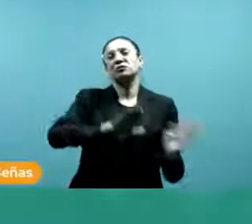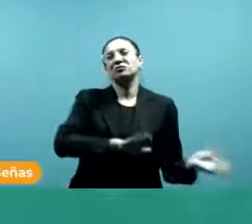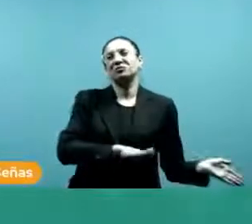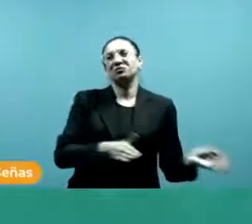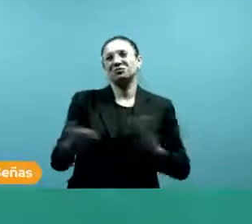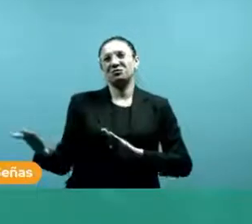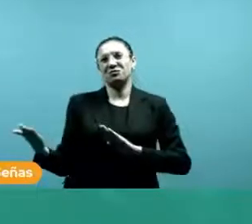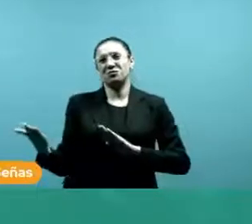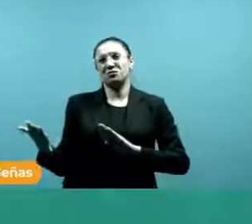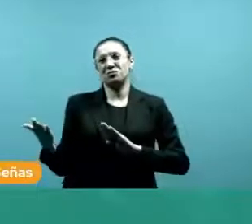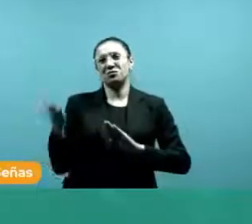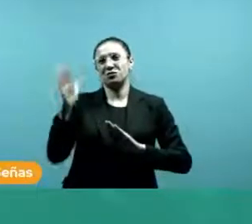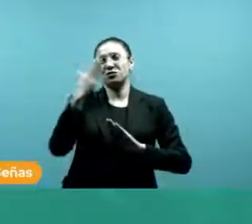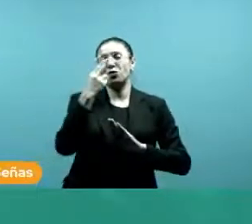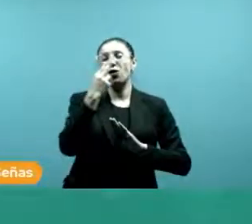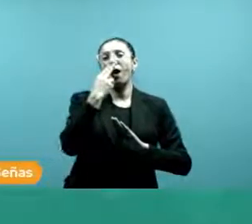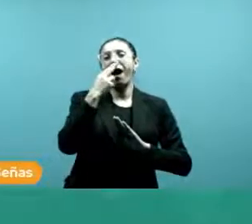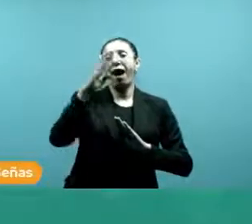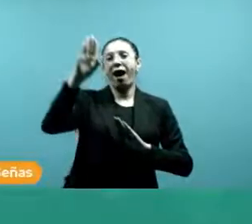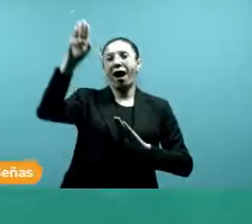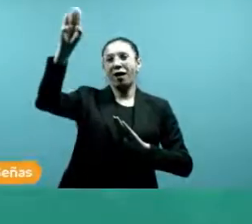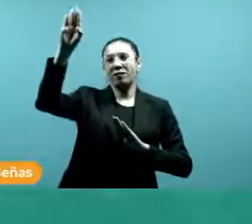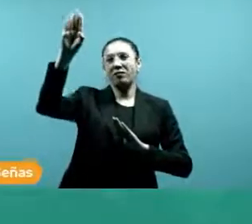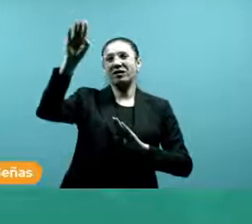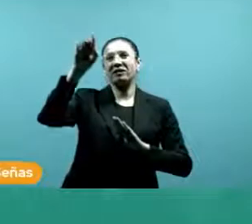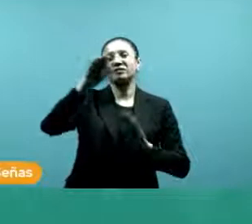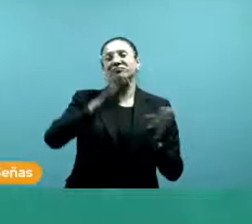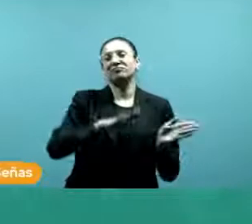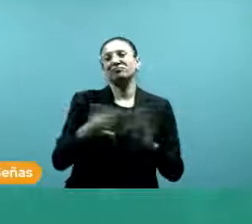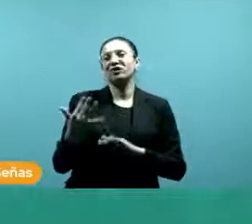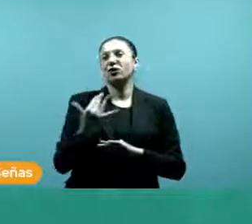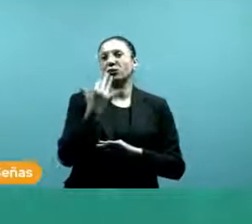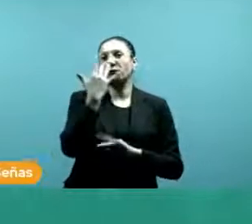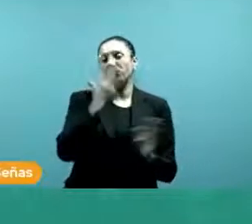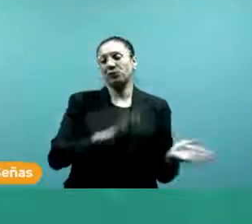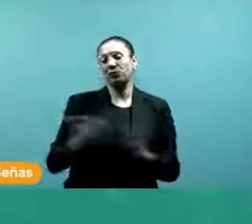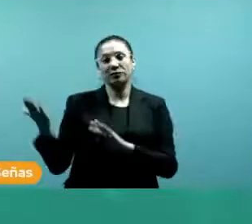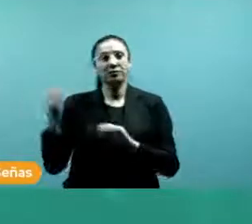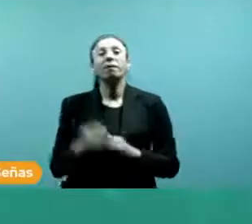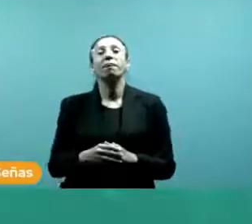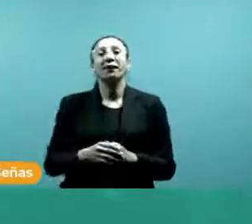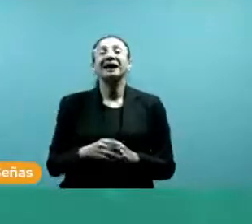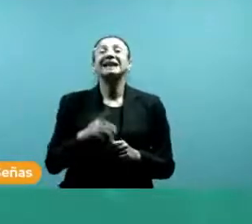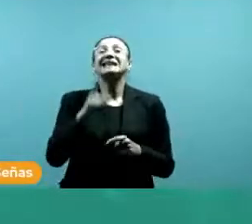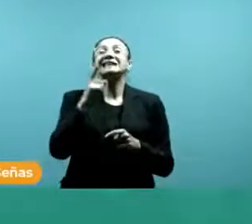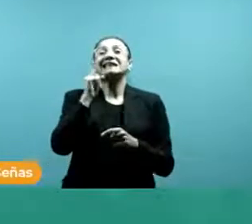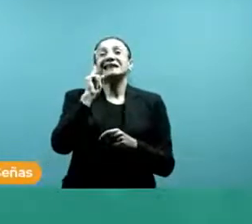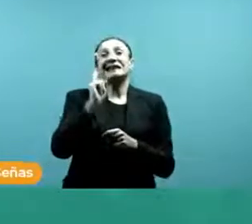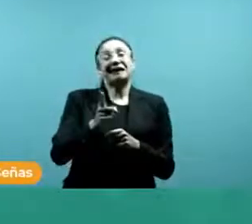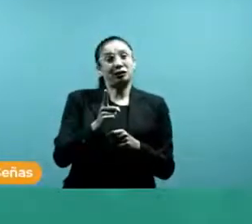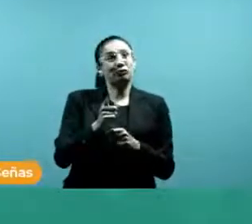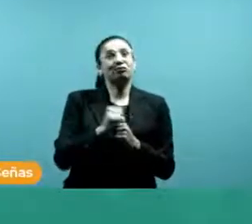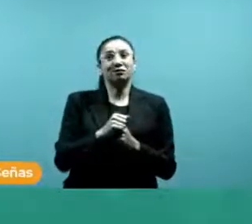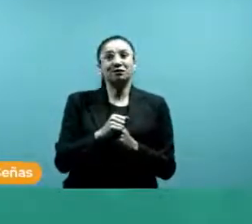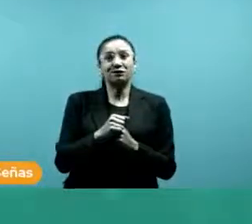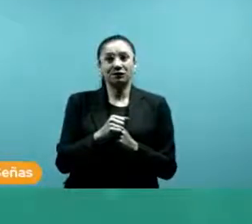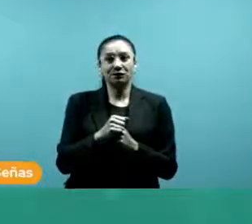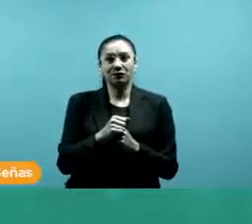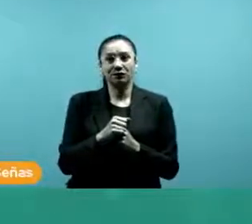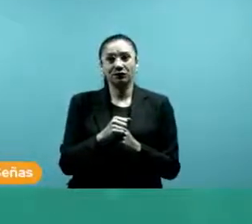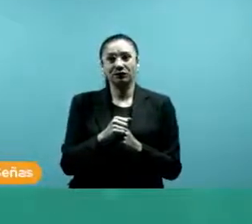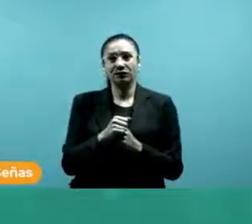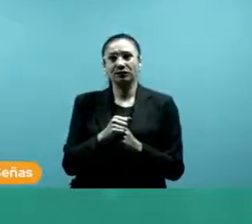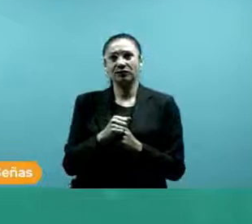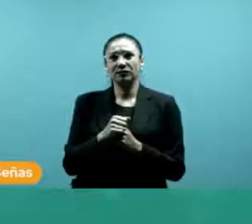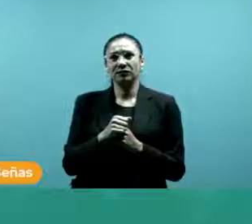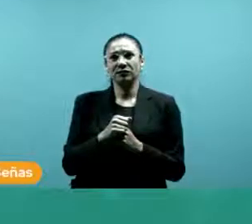concentración. And for those many reasons, Auschwitz today, as the site of the memory, is important for many different groups